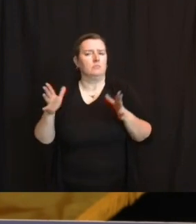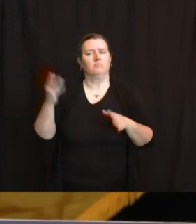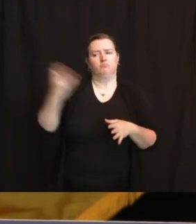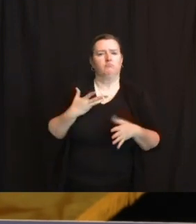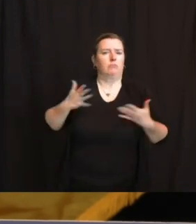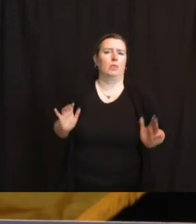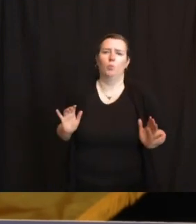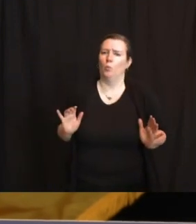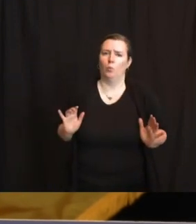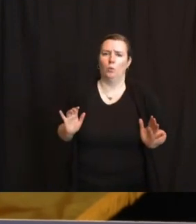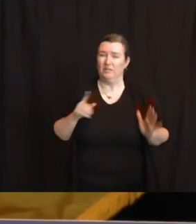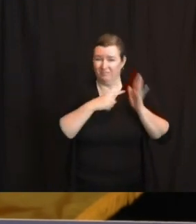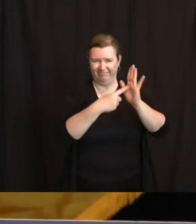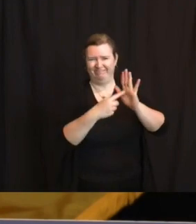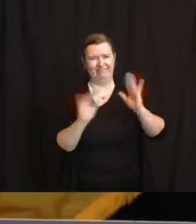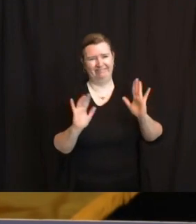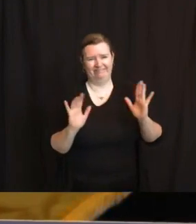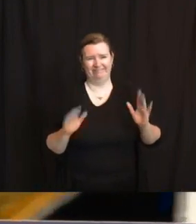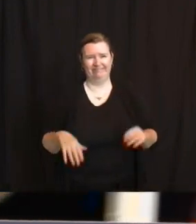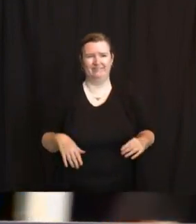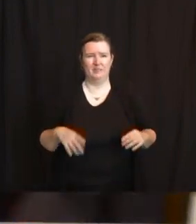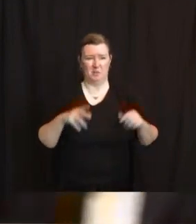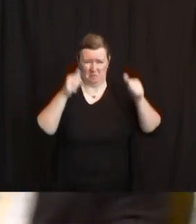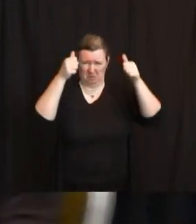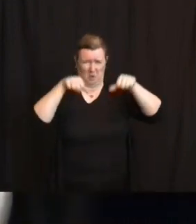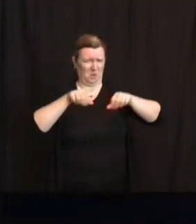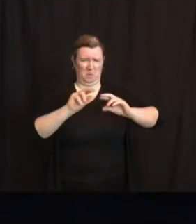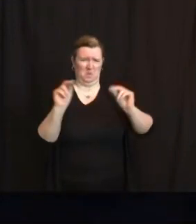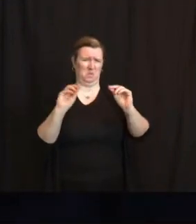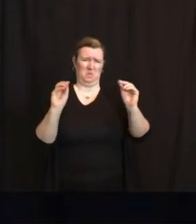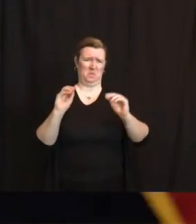Dan, can you remind me to follow up on the